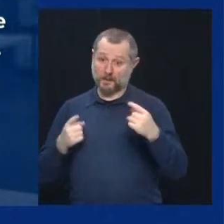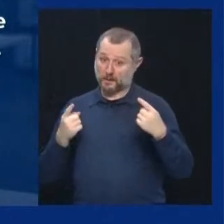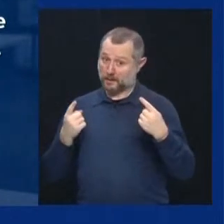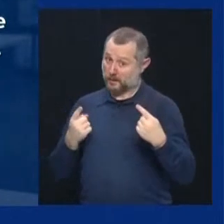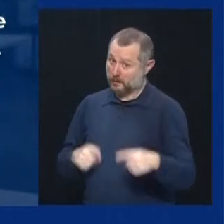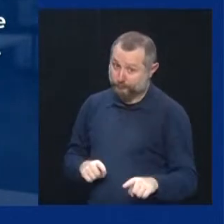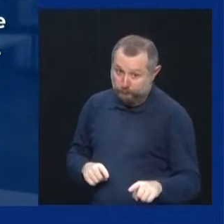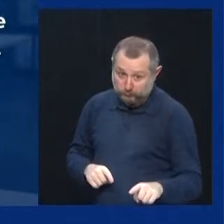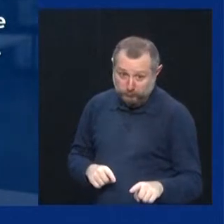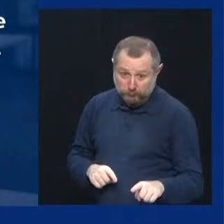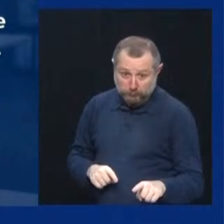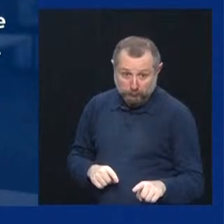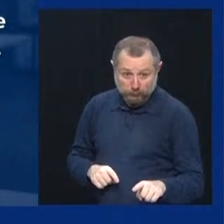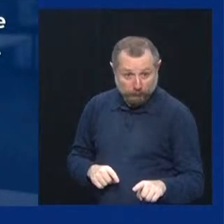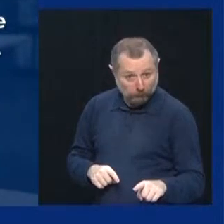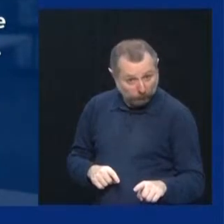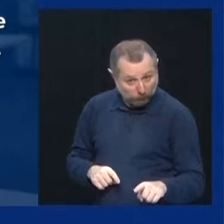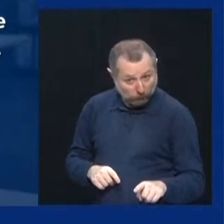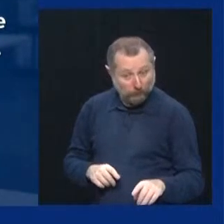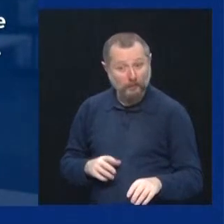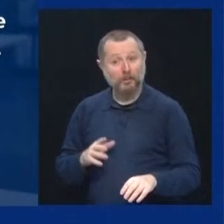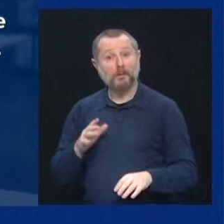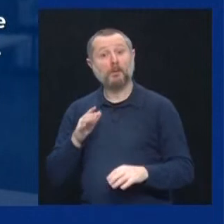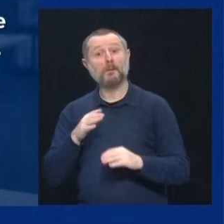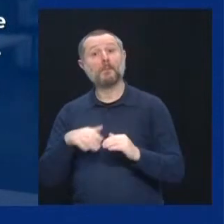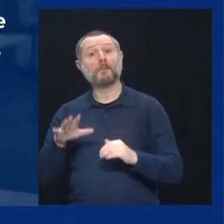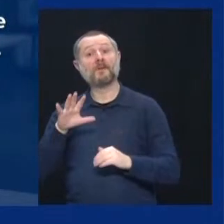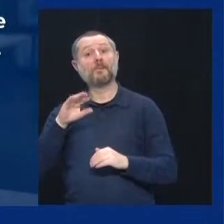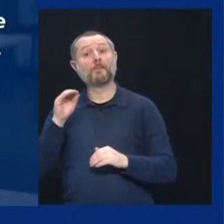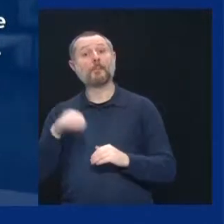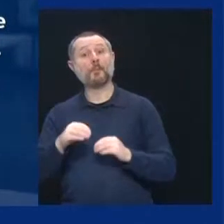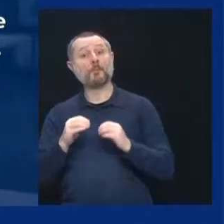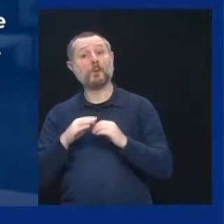unless the rate exceeds 5%.